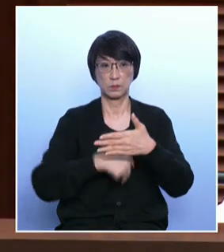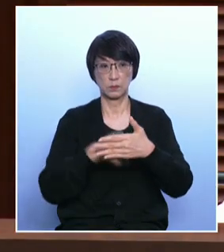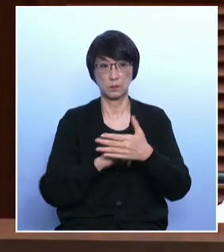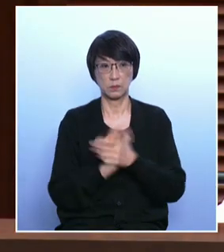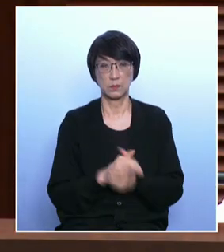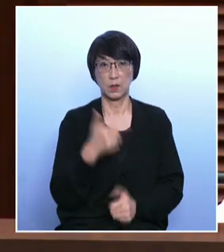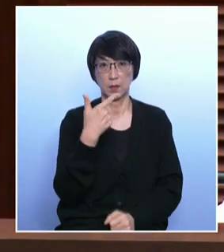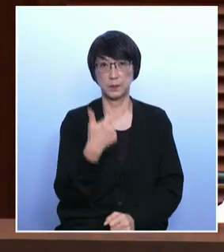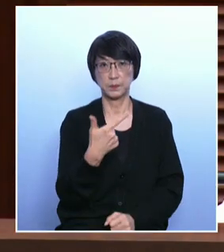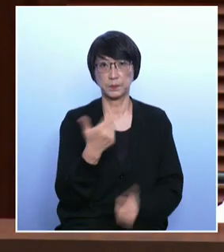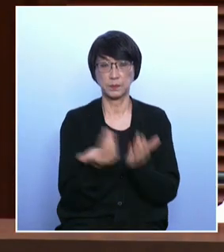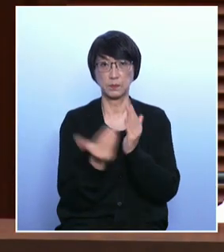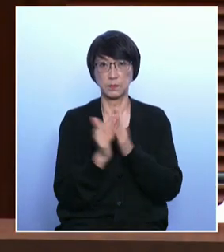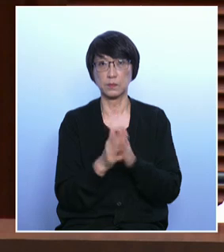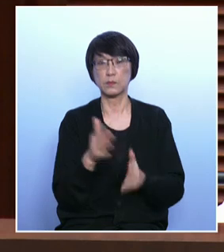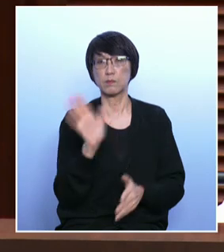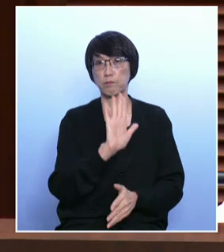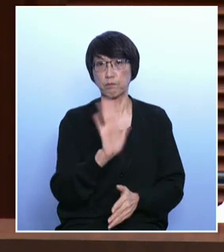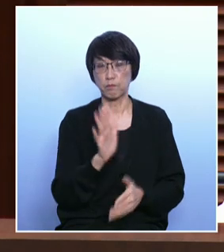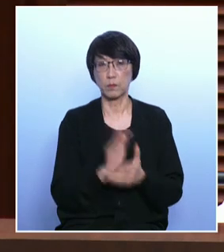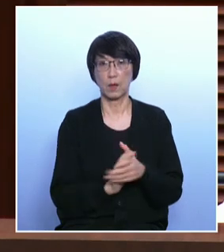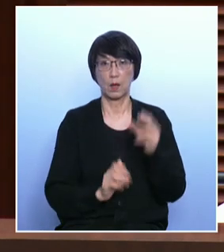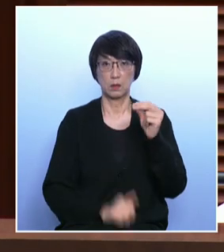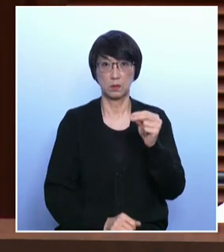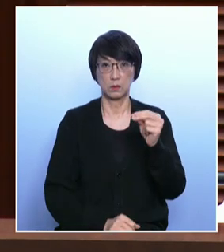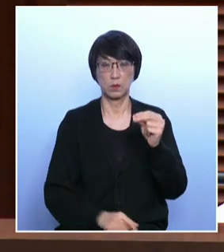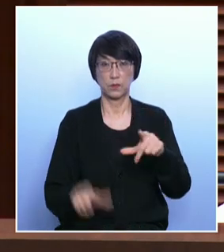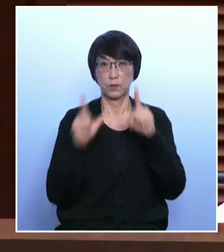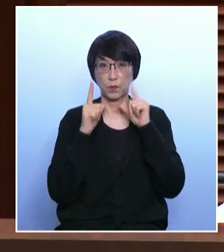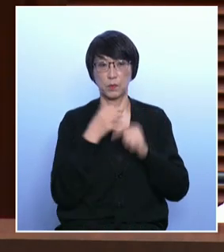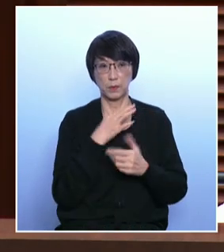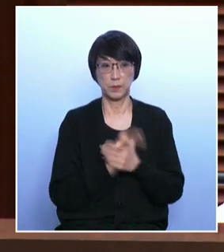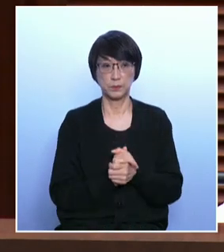Among these 500 schools,